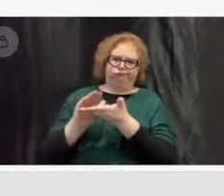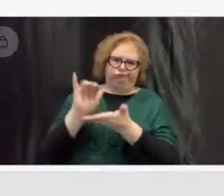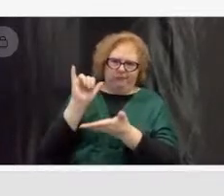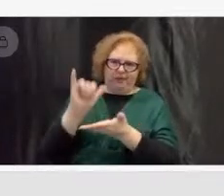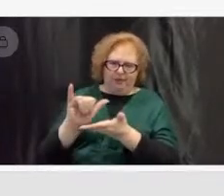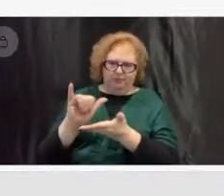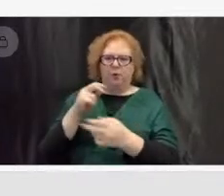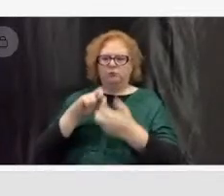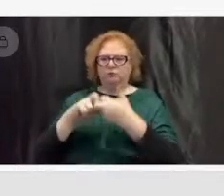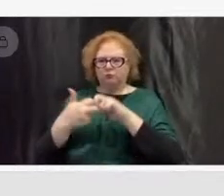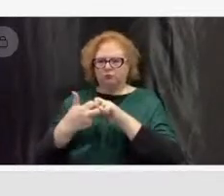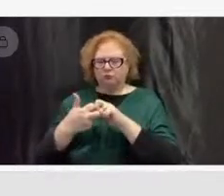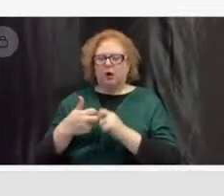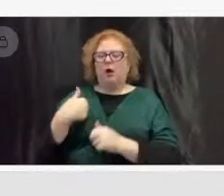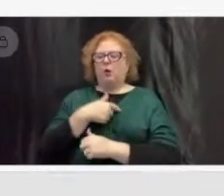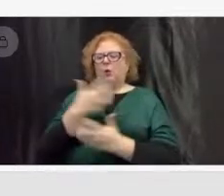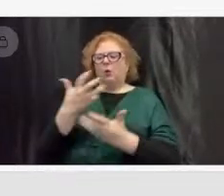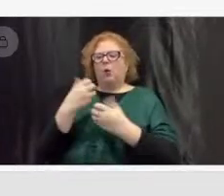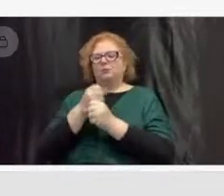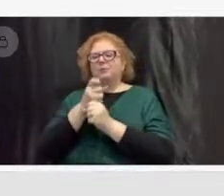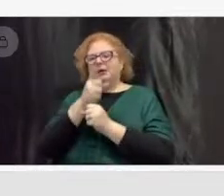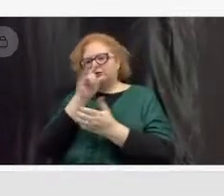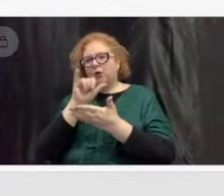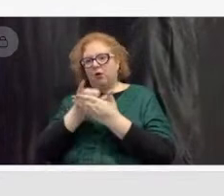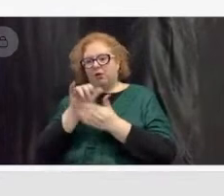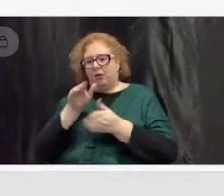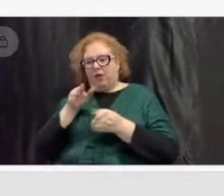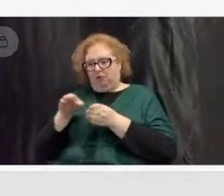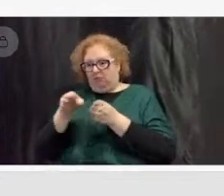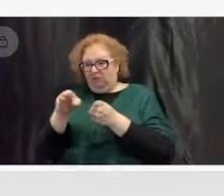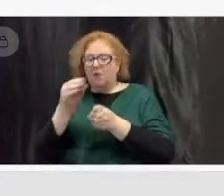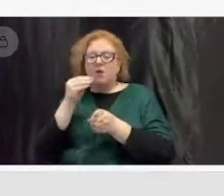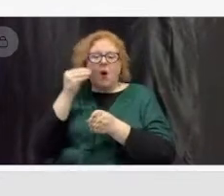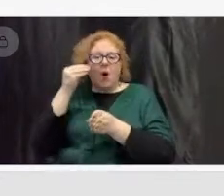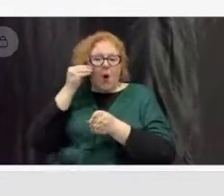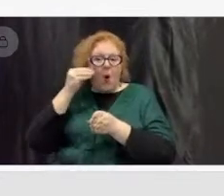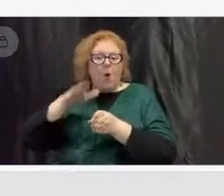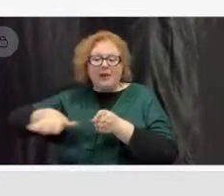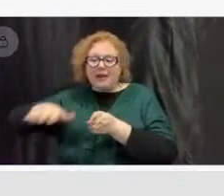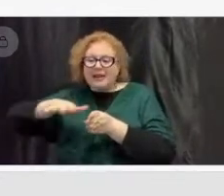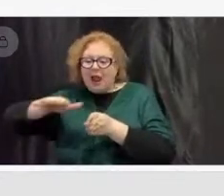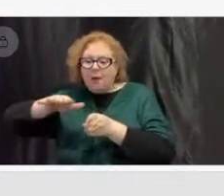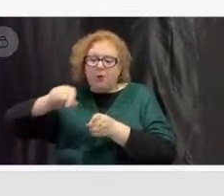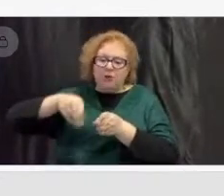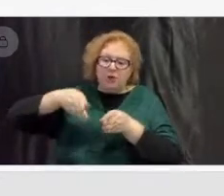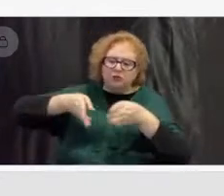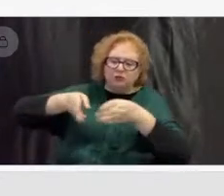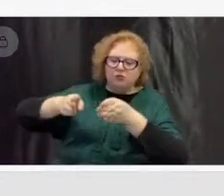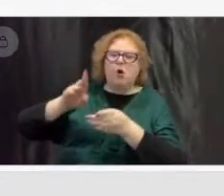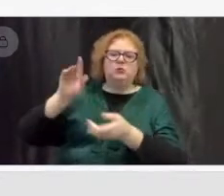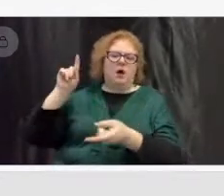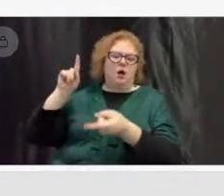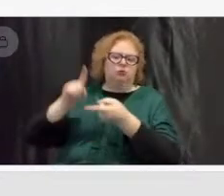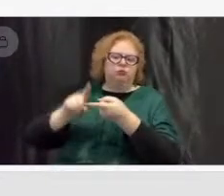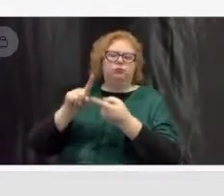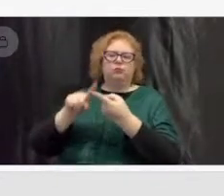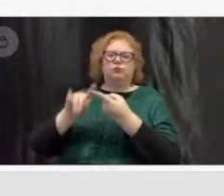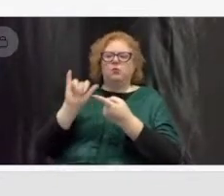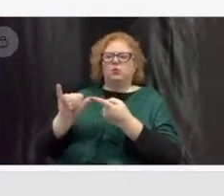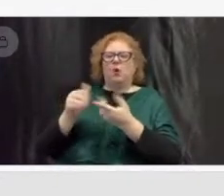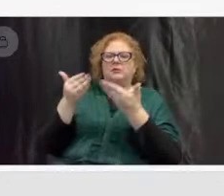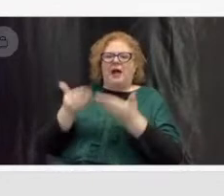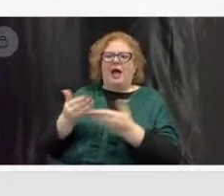these major roads by showing commercial at the major intersections and in some areas of concentrated commercial use along the